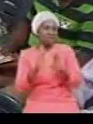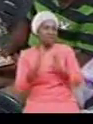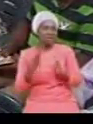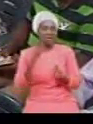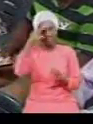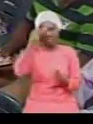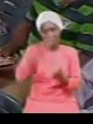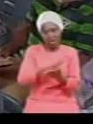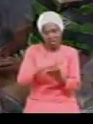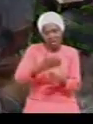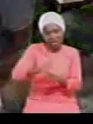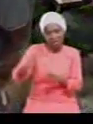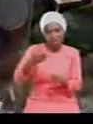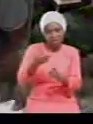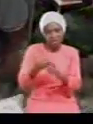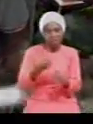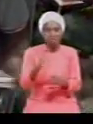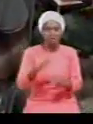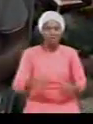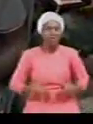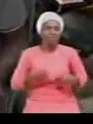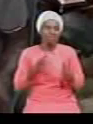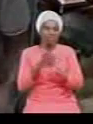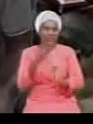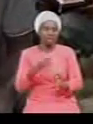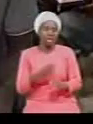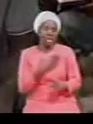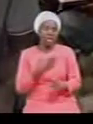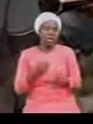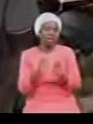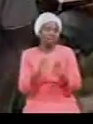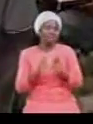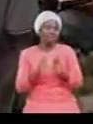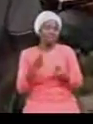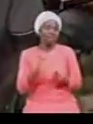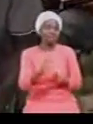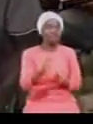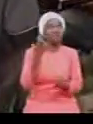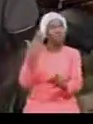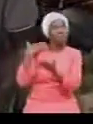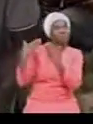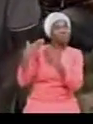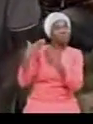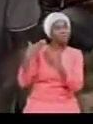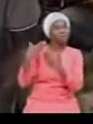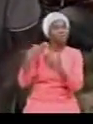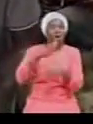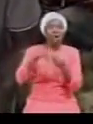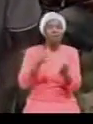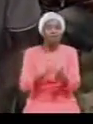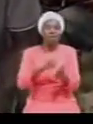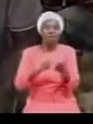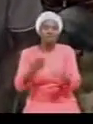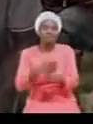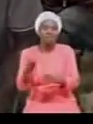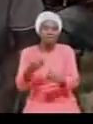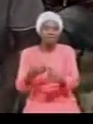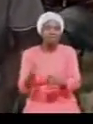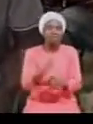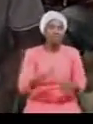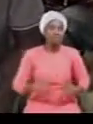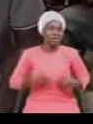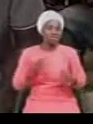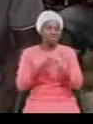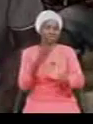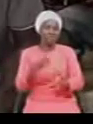Away from your life, and fear of your past, all that is taken away from your life, and